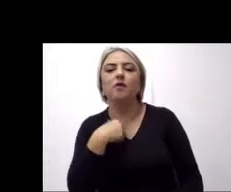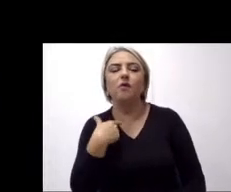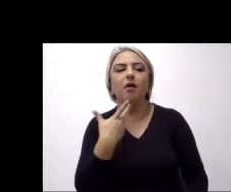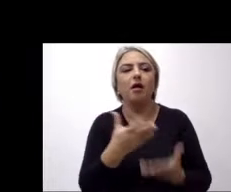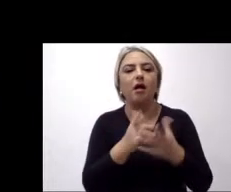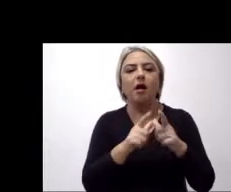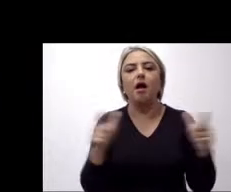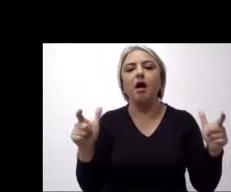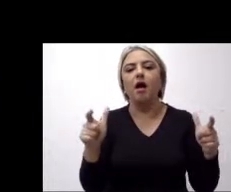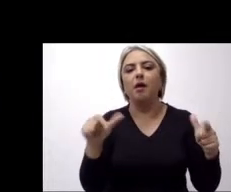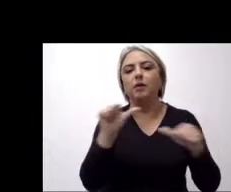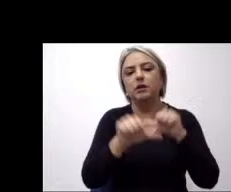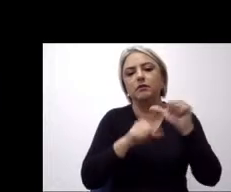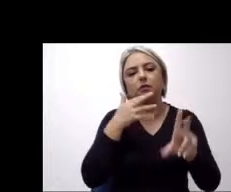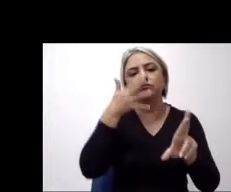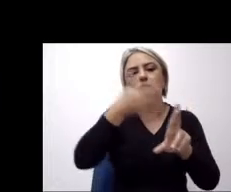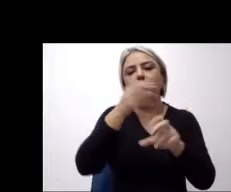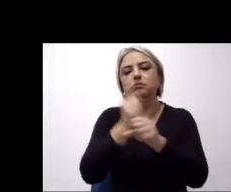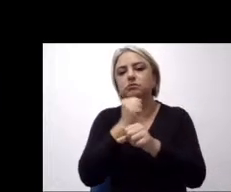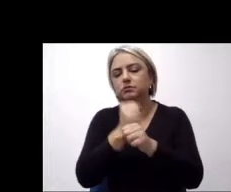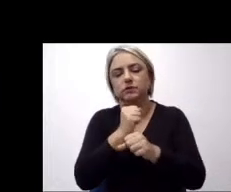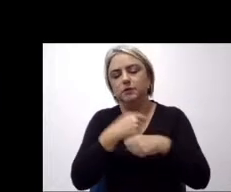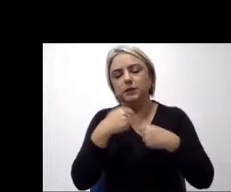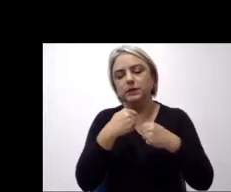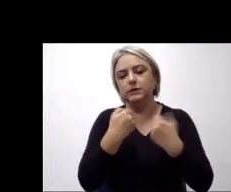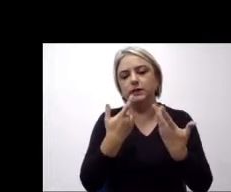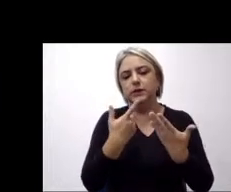agreement. So this kind of